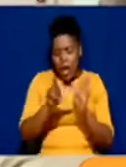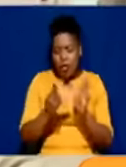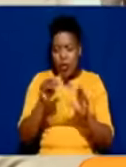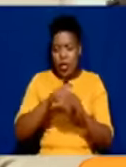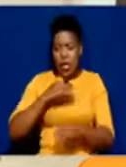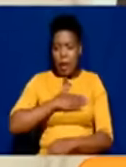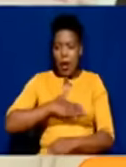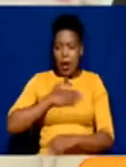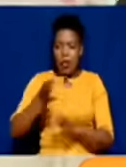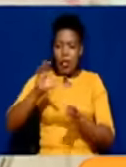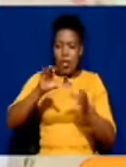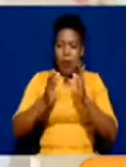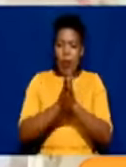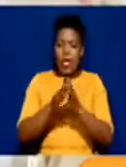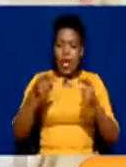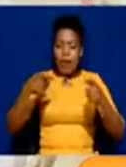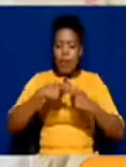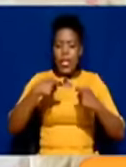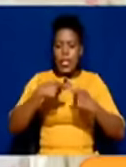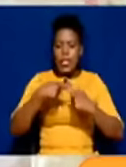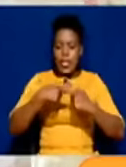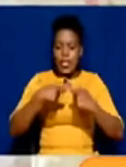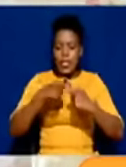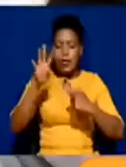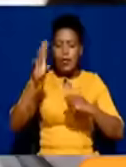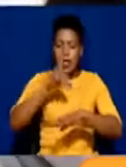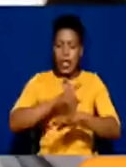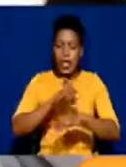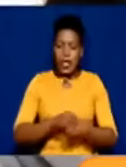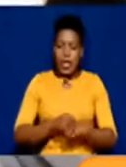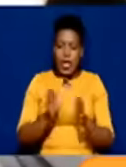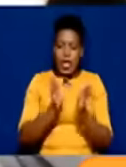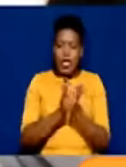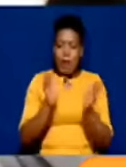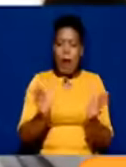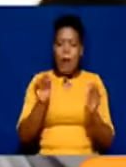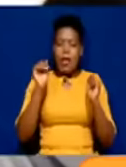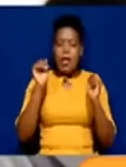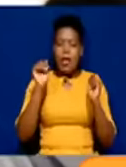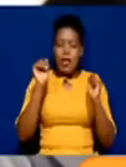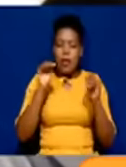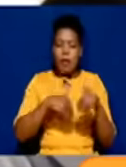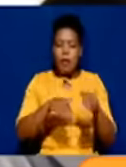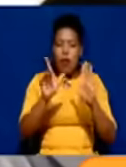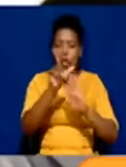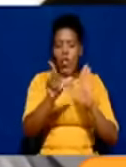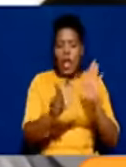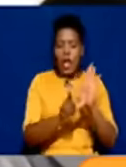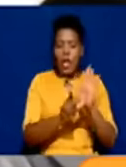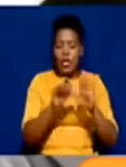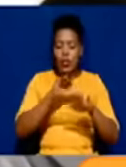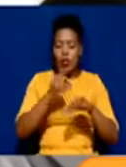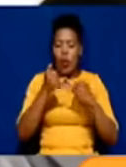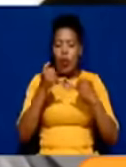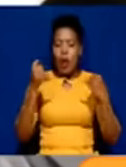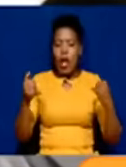biology, chemistry, and physics over the 4 days. The public has been able to follow the lessons being